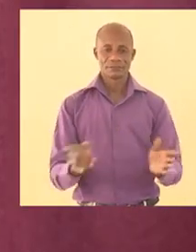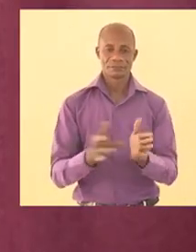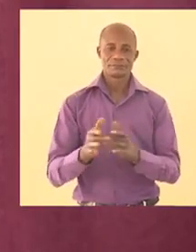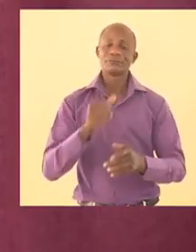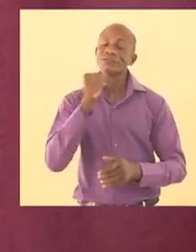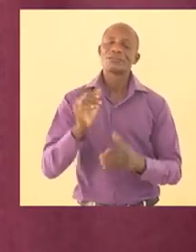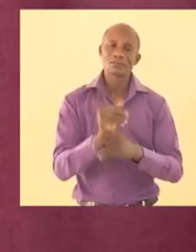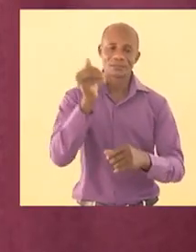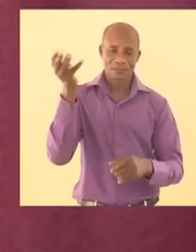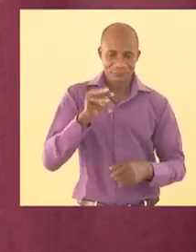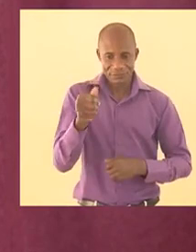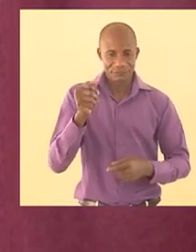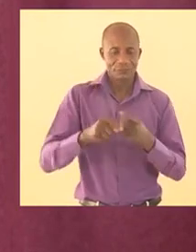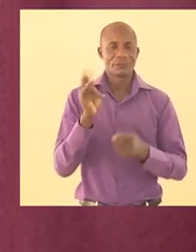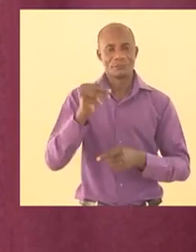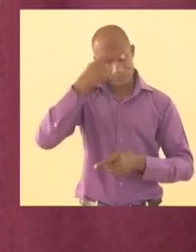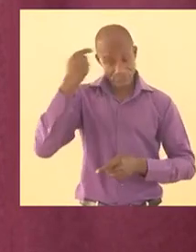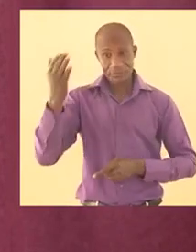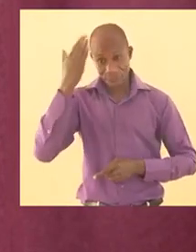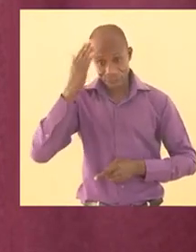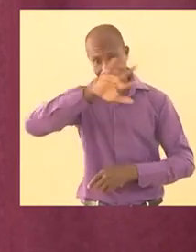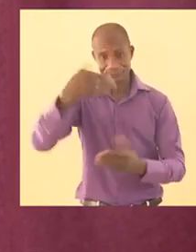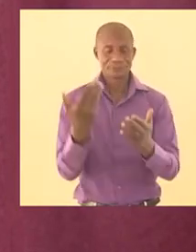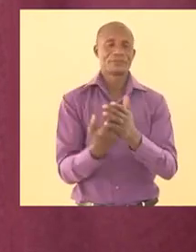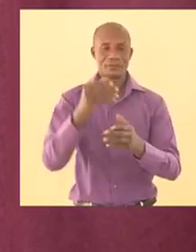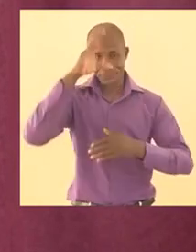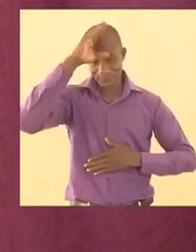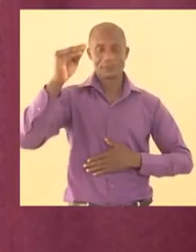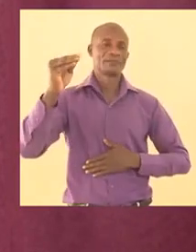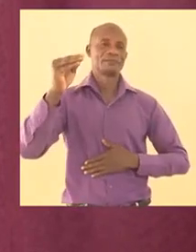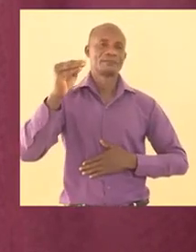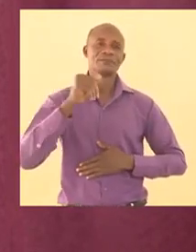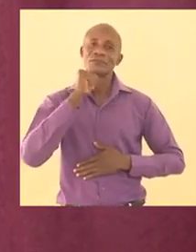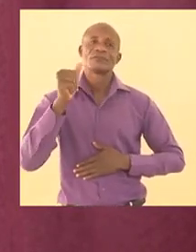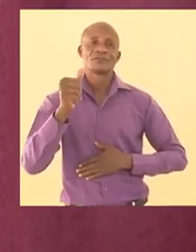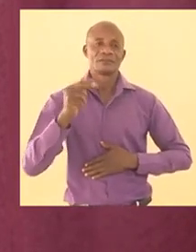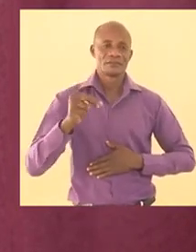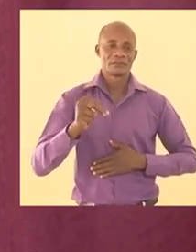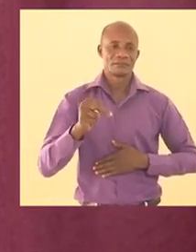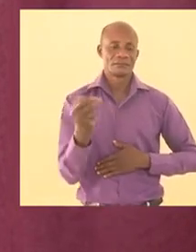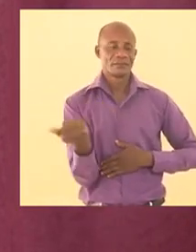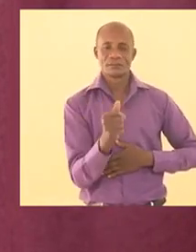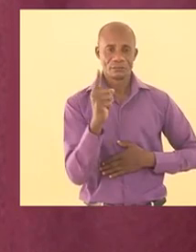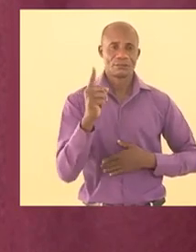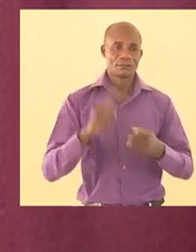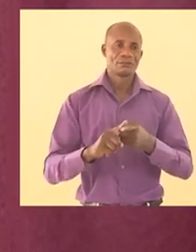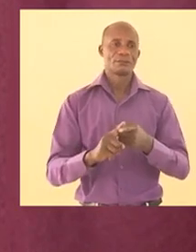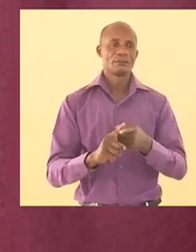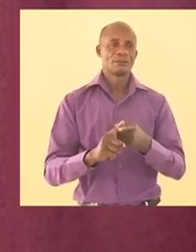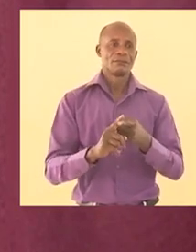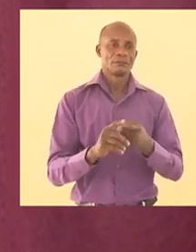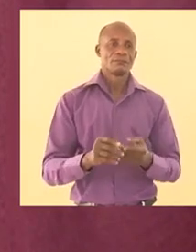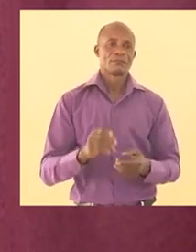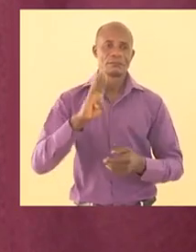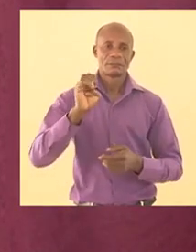himself to them, because he knew all men and needed no one to bear witness of man, for